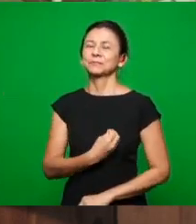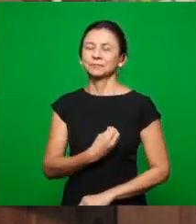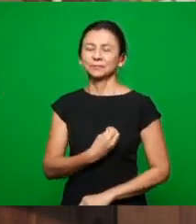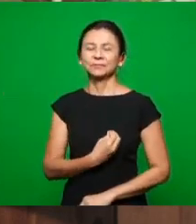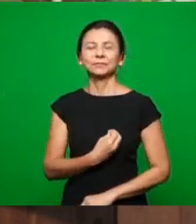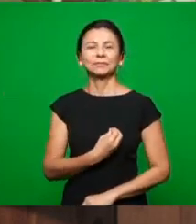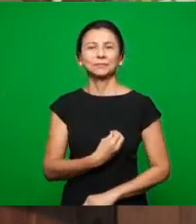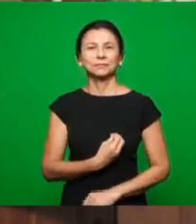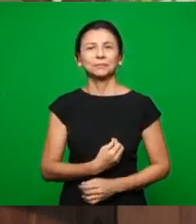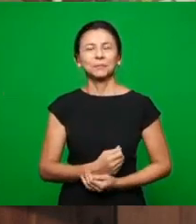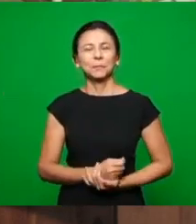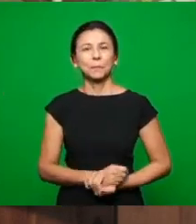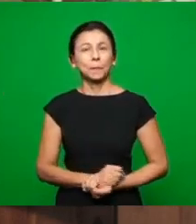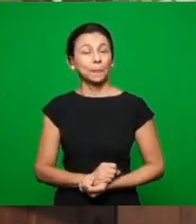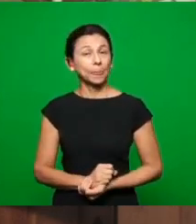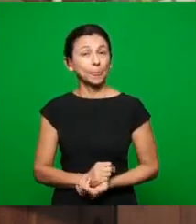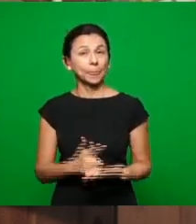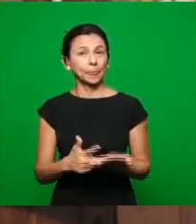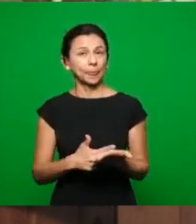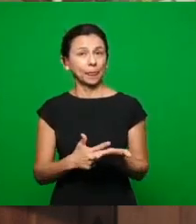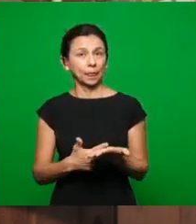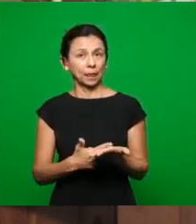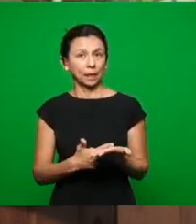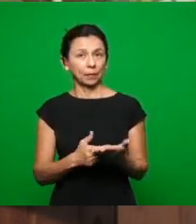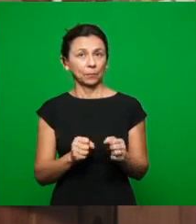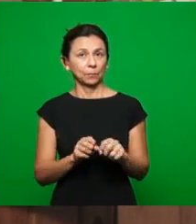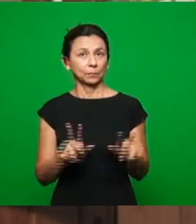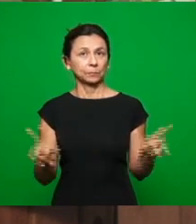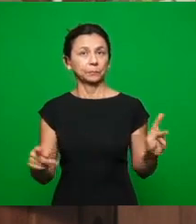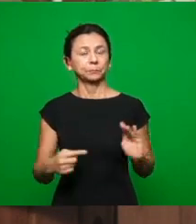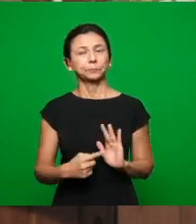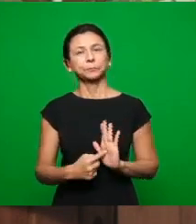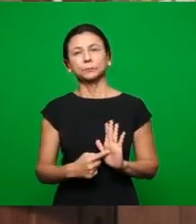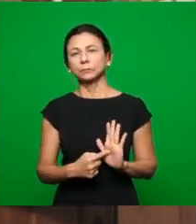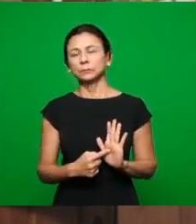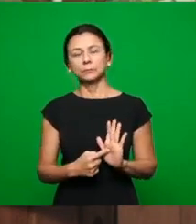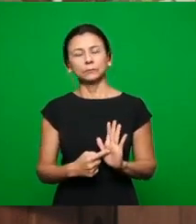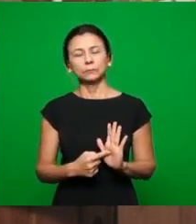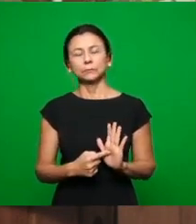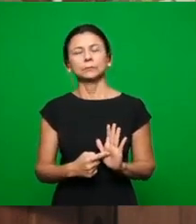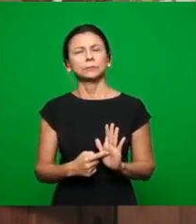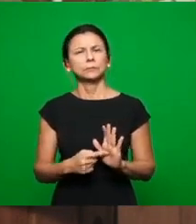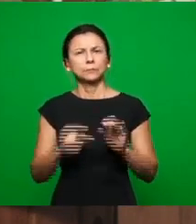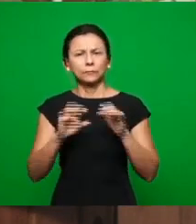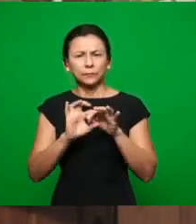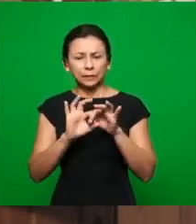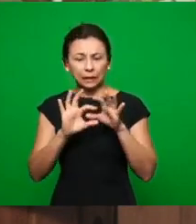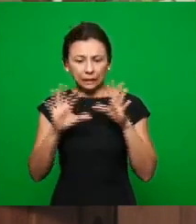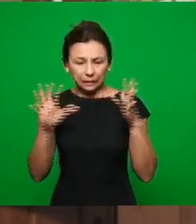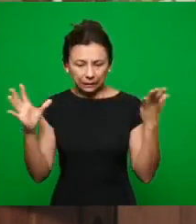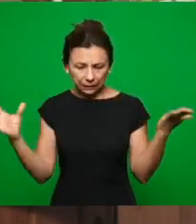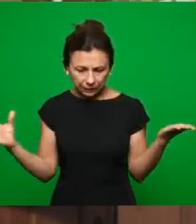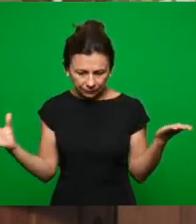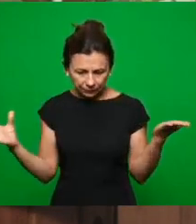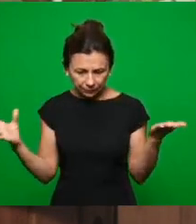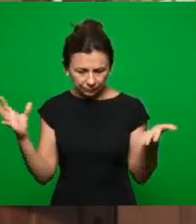life. So, my brethren, the book of Revelations is open for us,